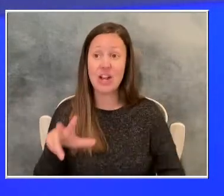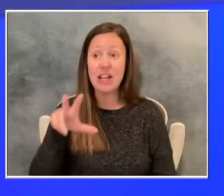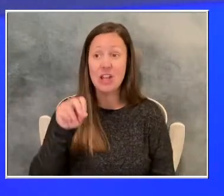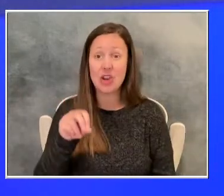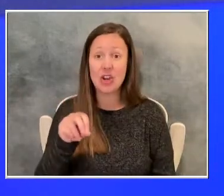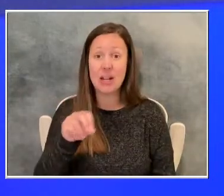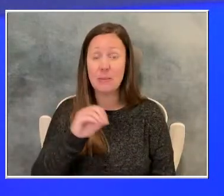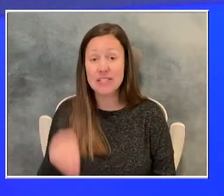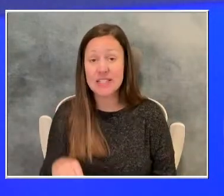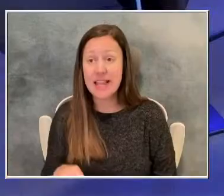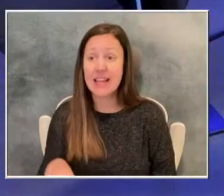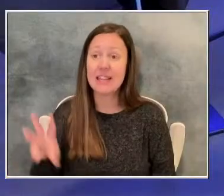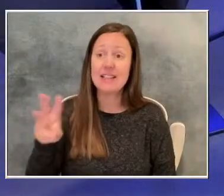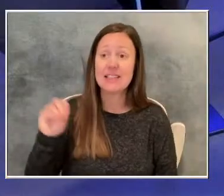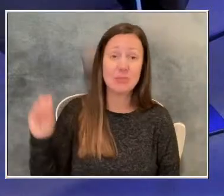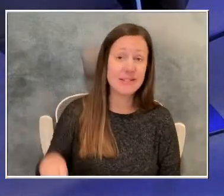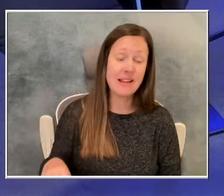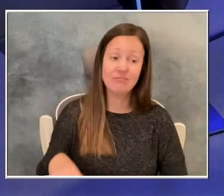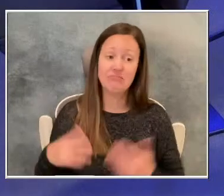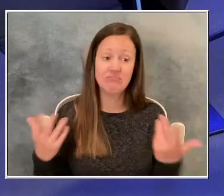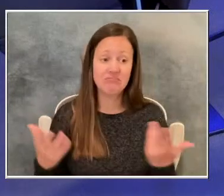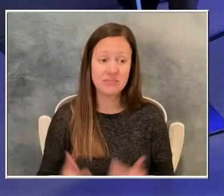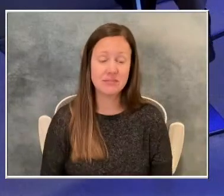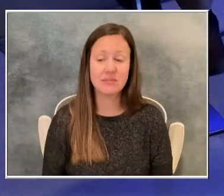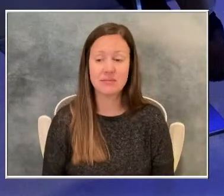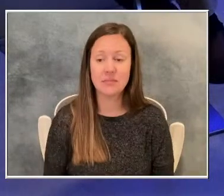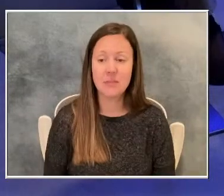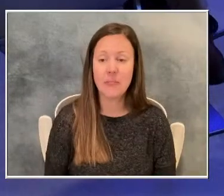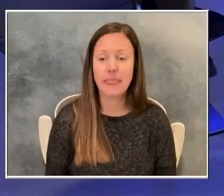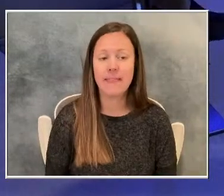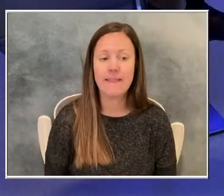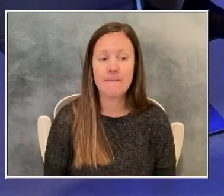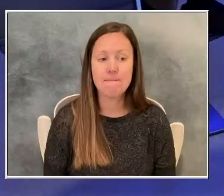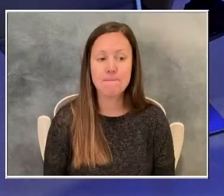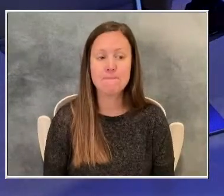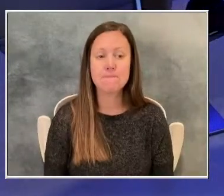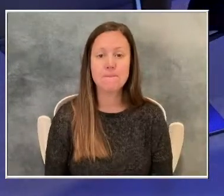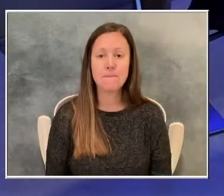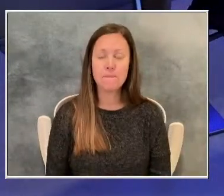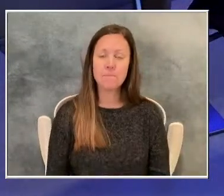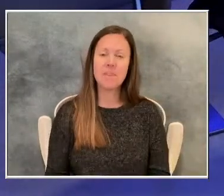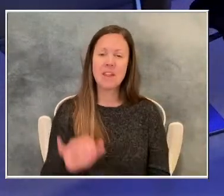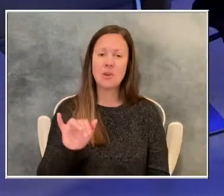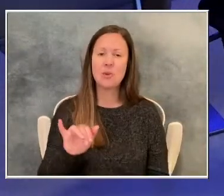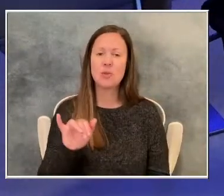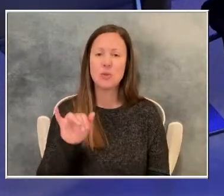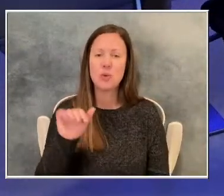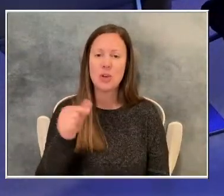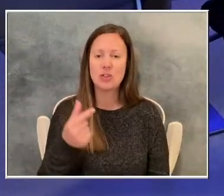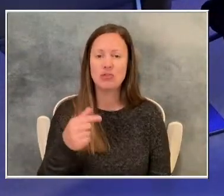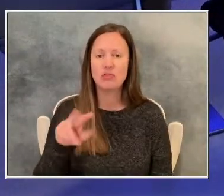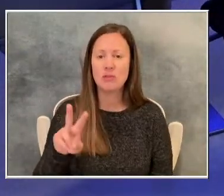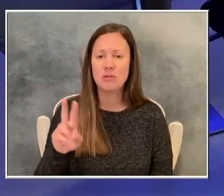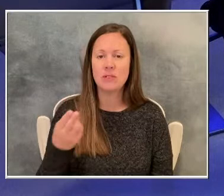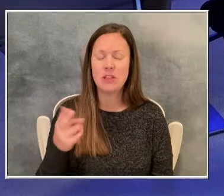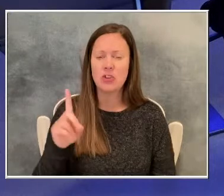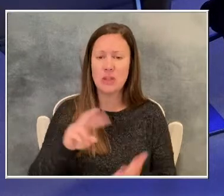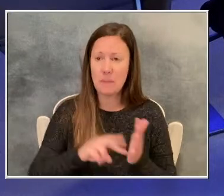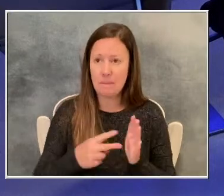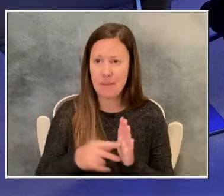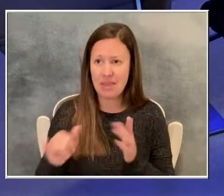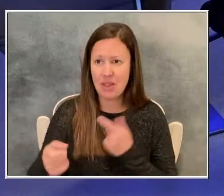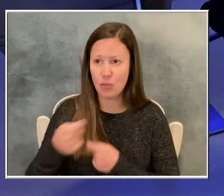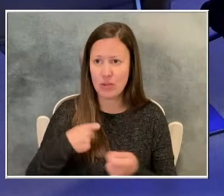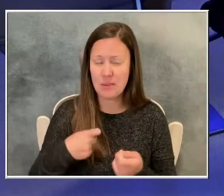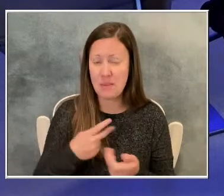60%. So does having graft versus host disease mean that the transplant failed or wasn't as good